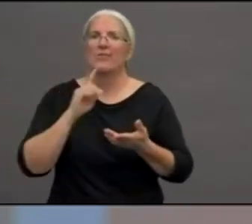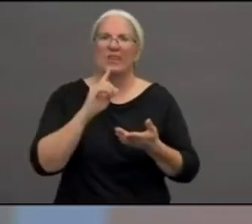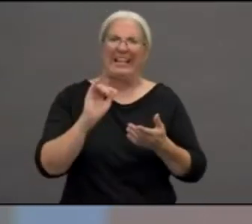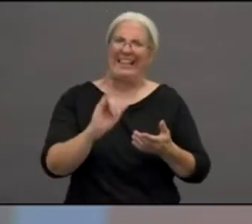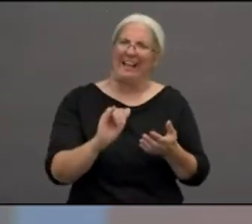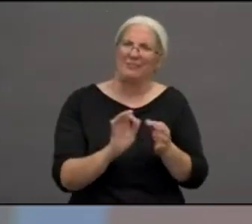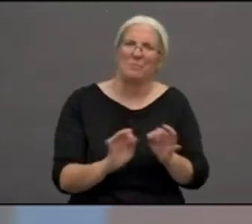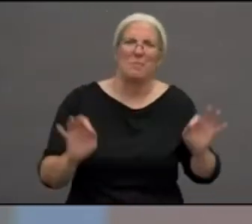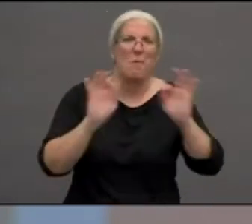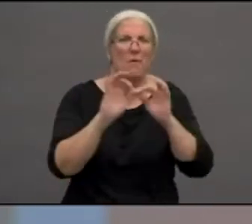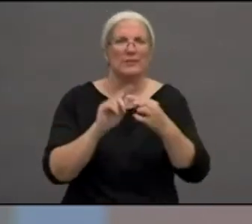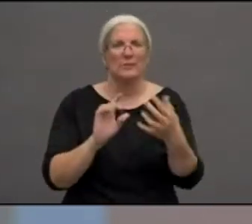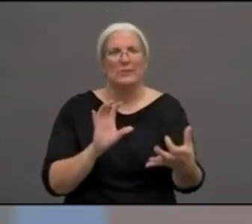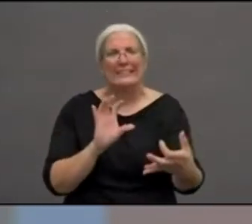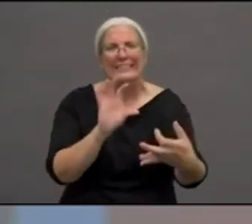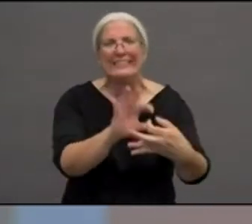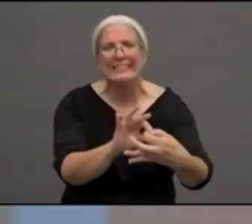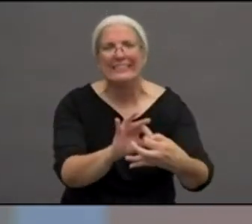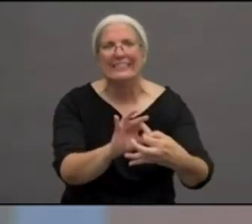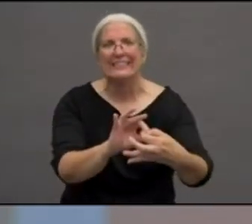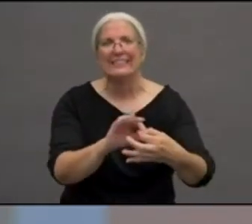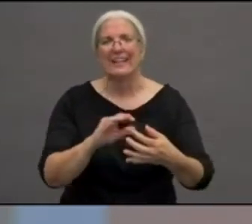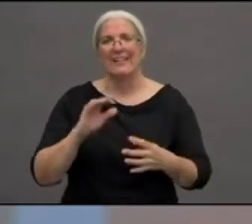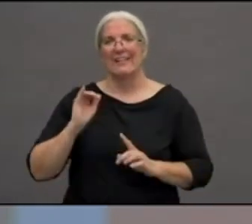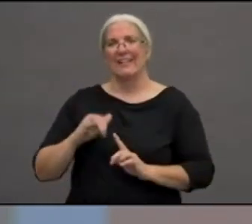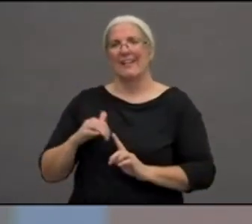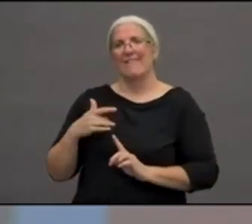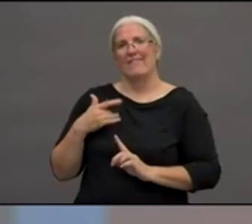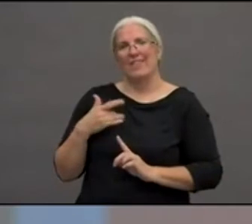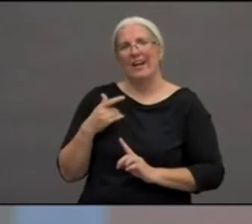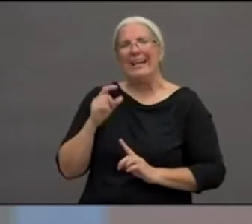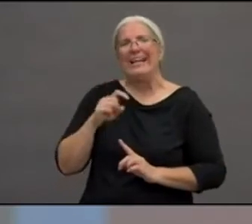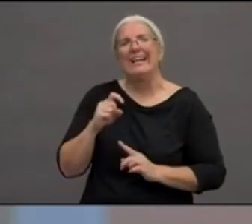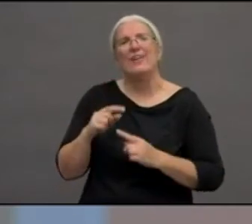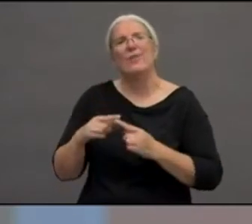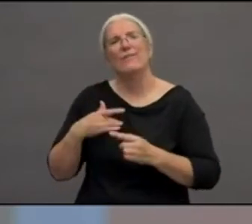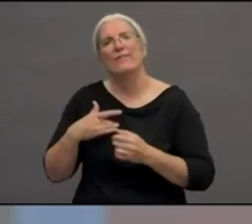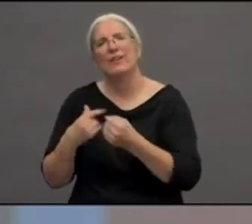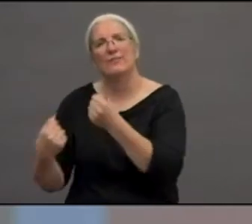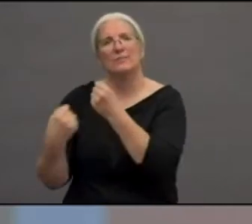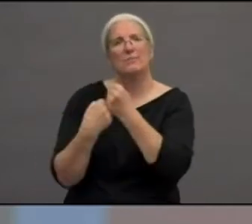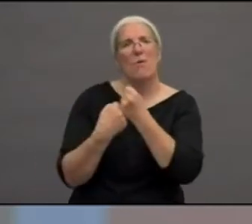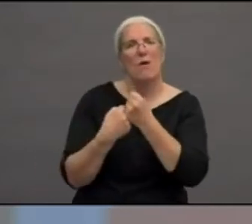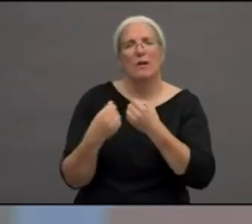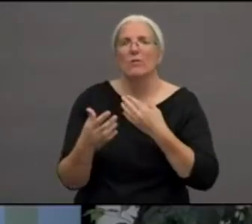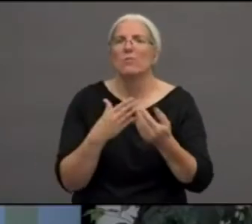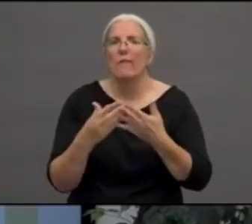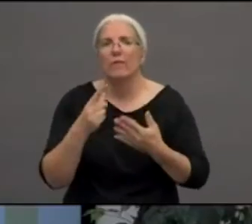able to get a sense of support for whatever it is that you're experiencing.